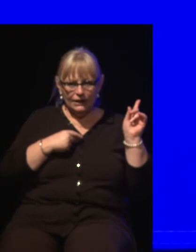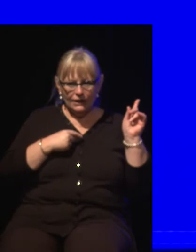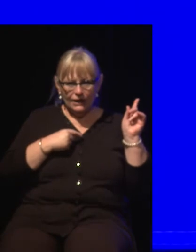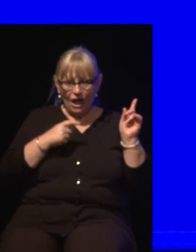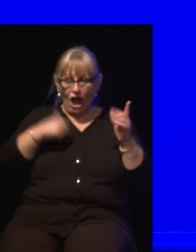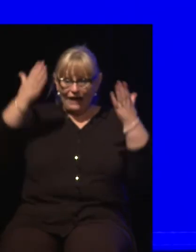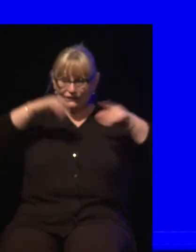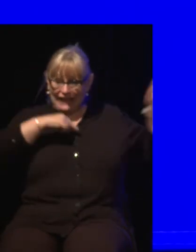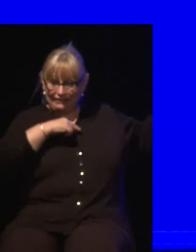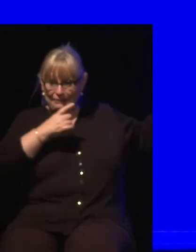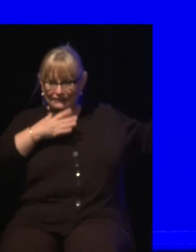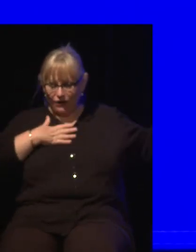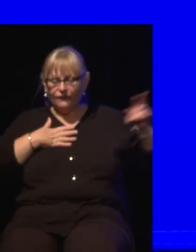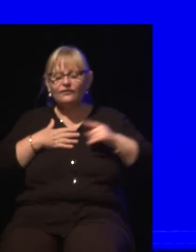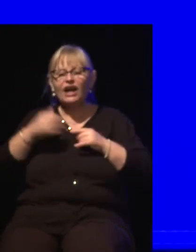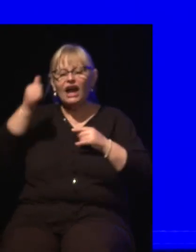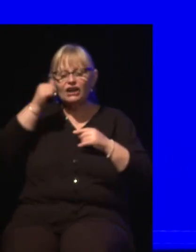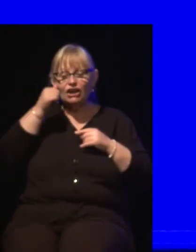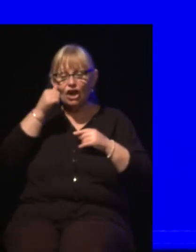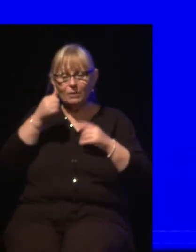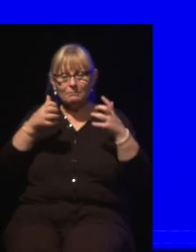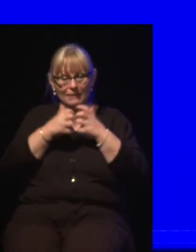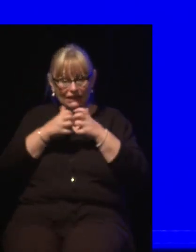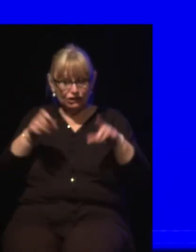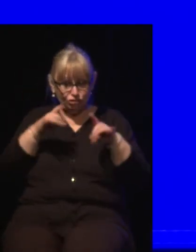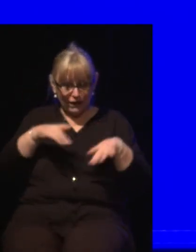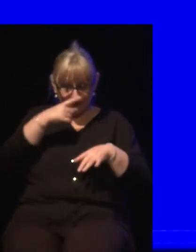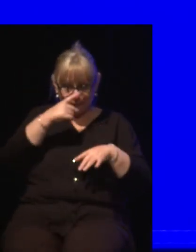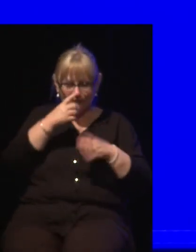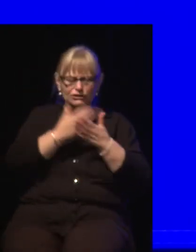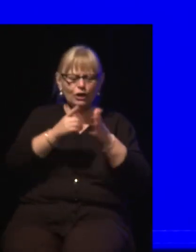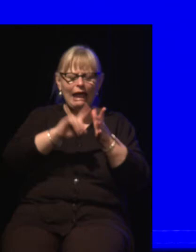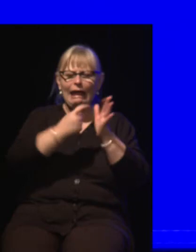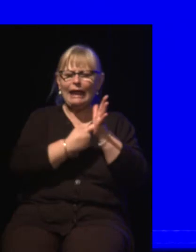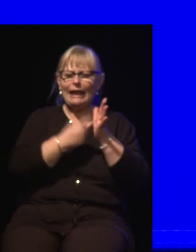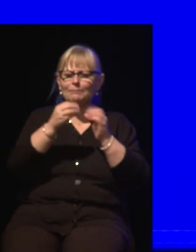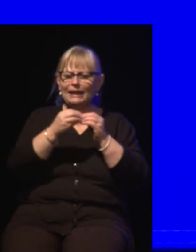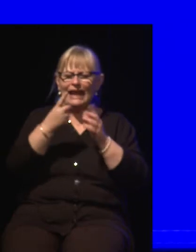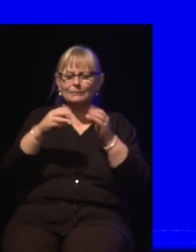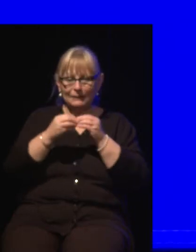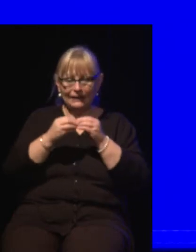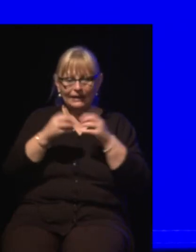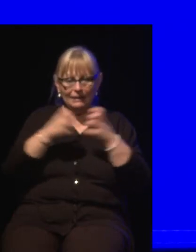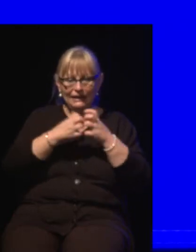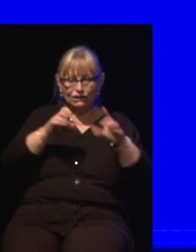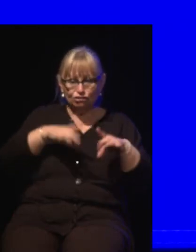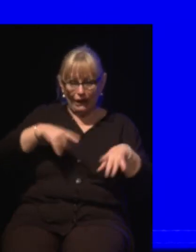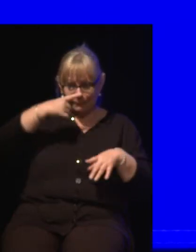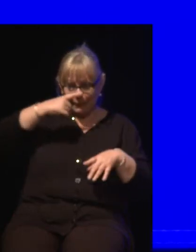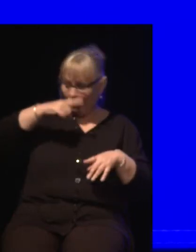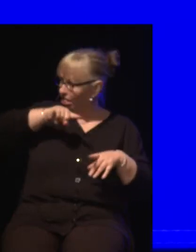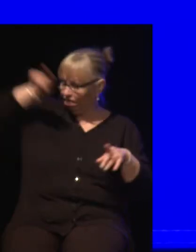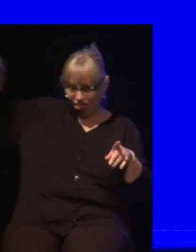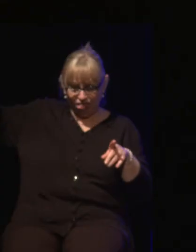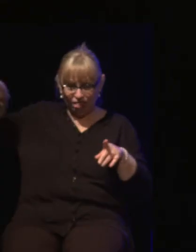stayed here myself. I've known Australians that have stayed here, listed this, it's on Airbnb, and they've actually stayed here just to live in the Palm